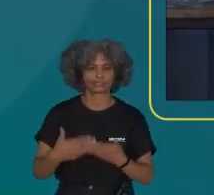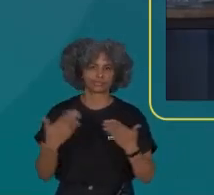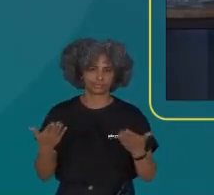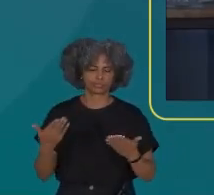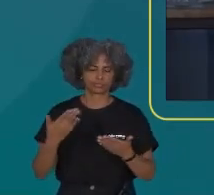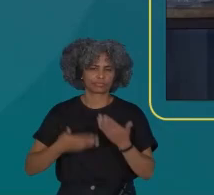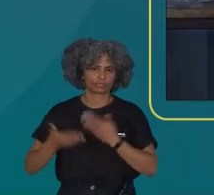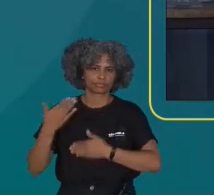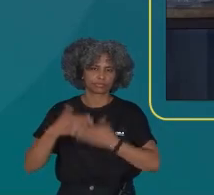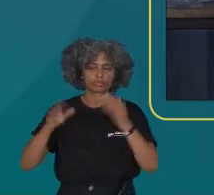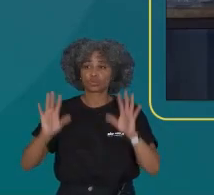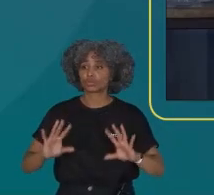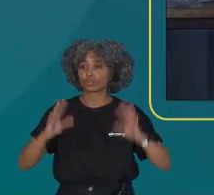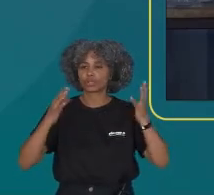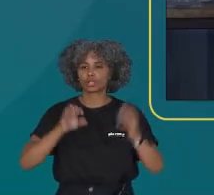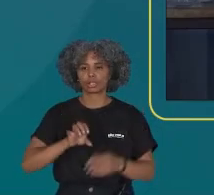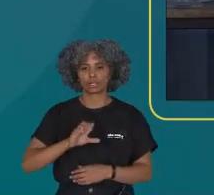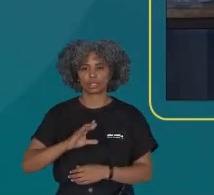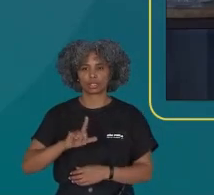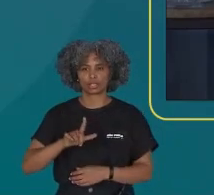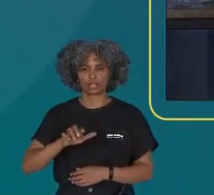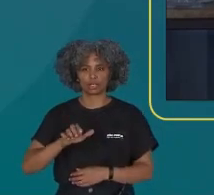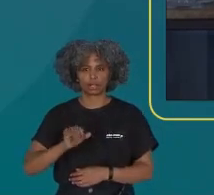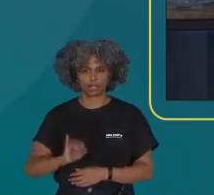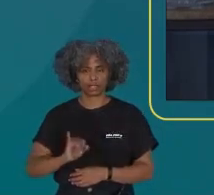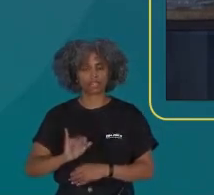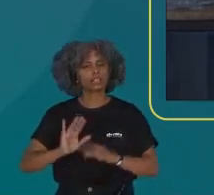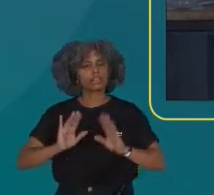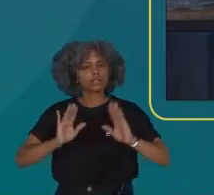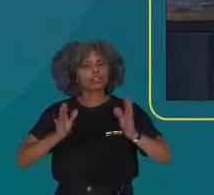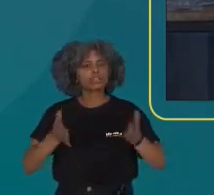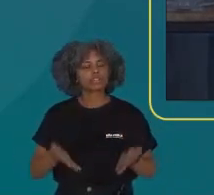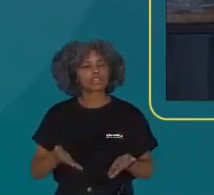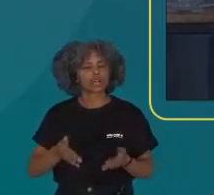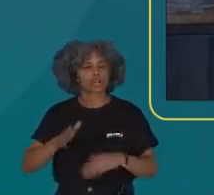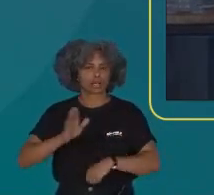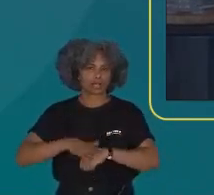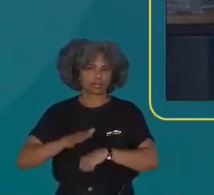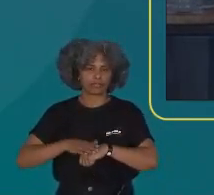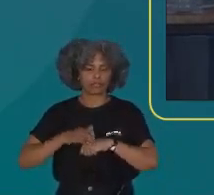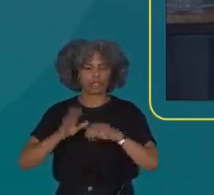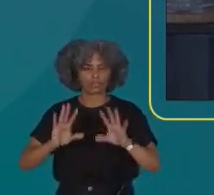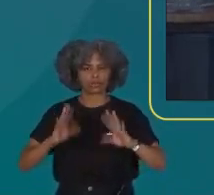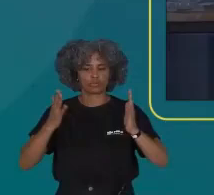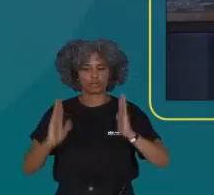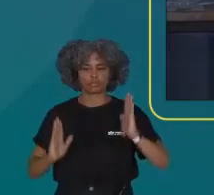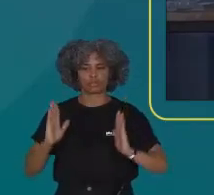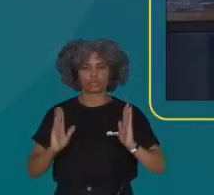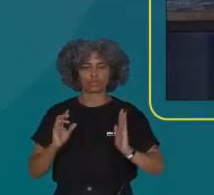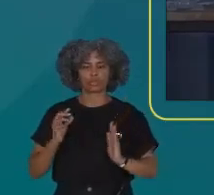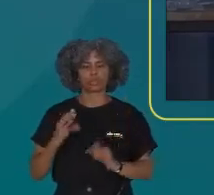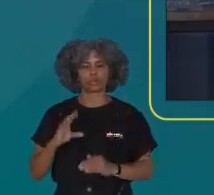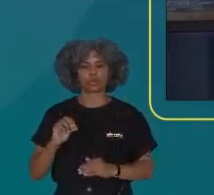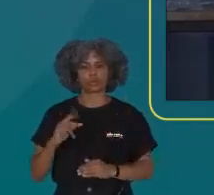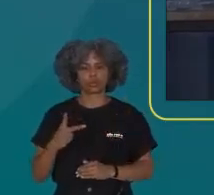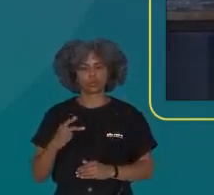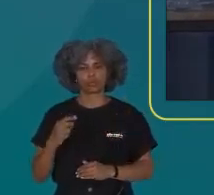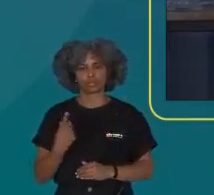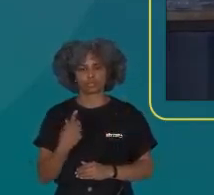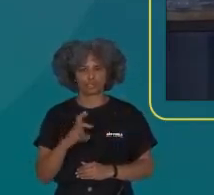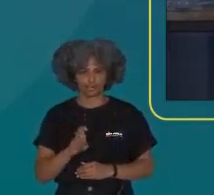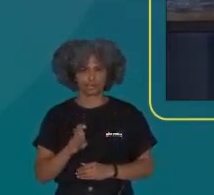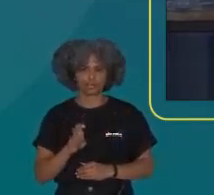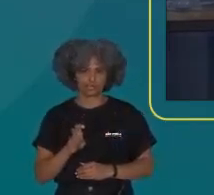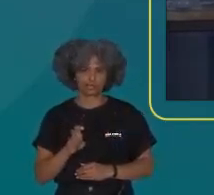the CBD COP15 and associated summit, and the international community adopted a groundbreaking